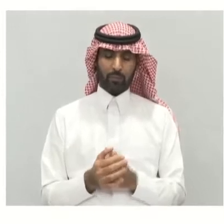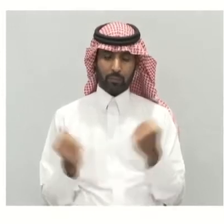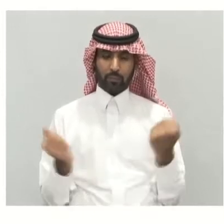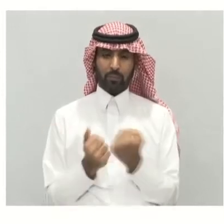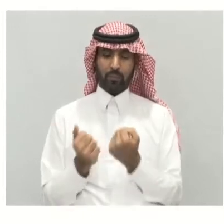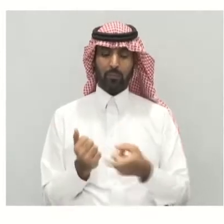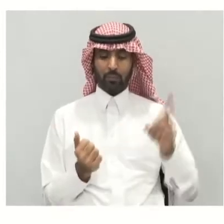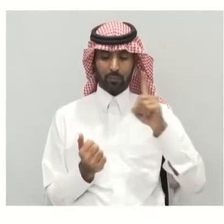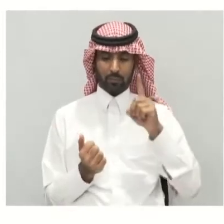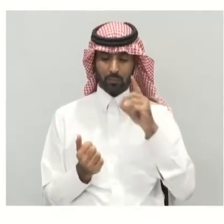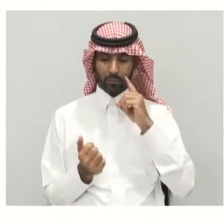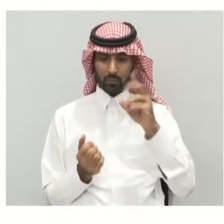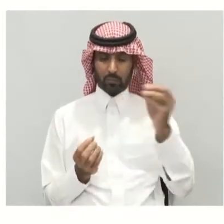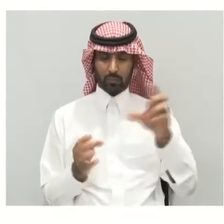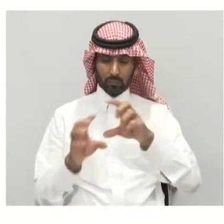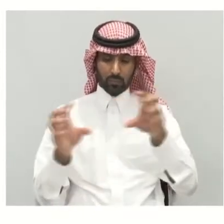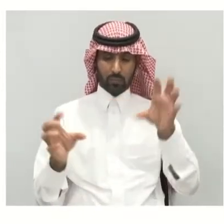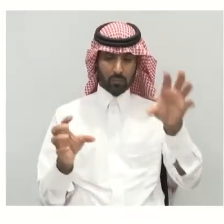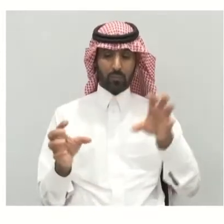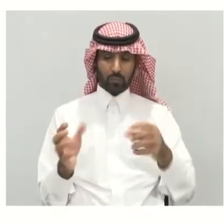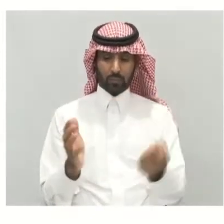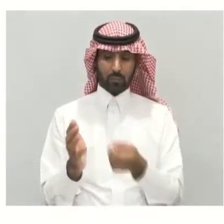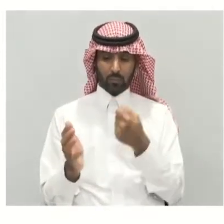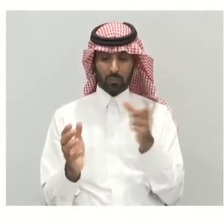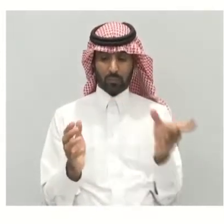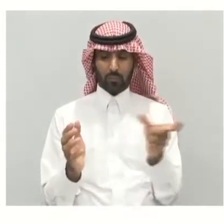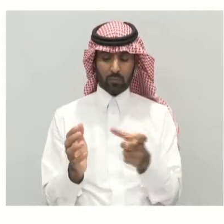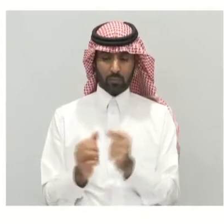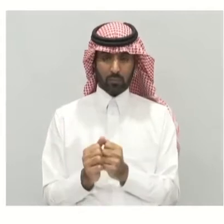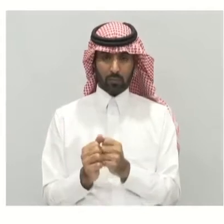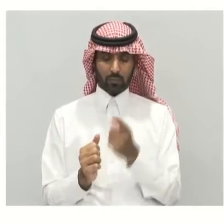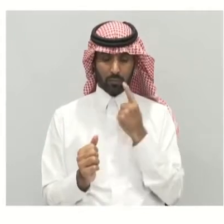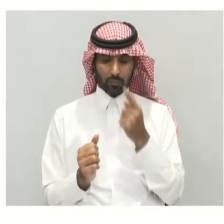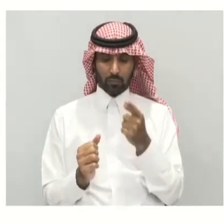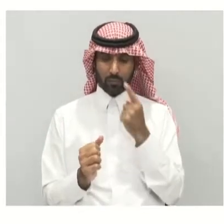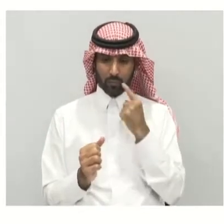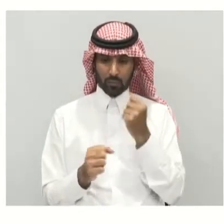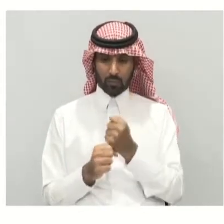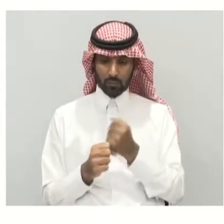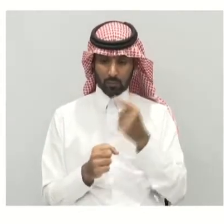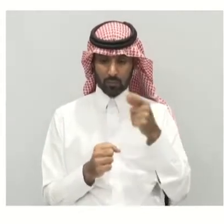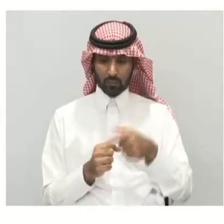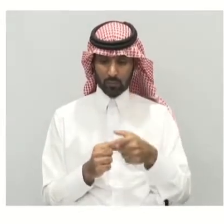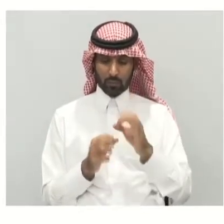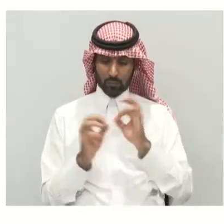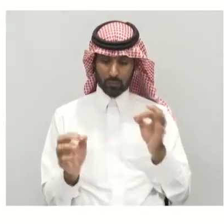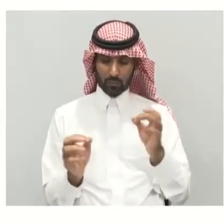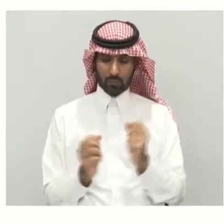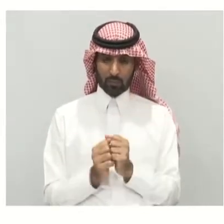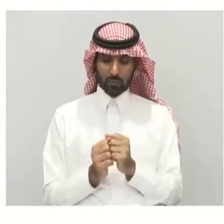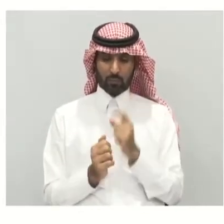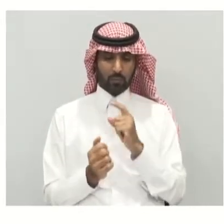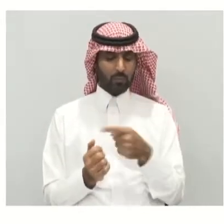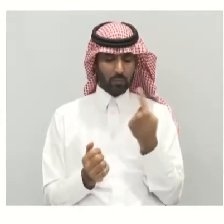Exercise D, use each group of words to write 2 sentences. Use the present perfect